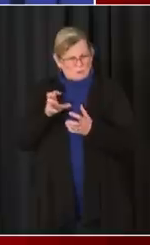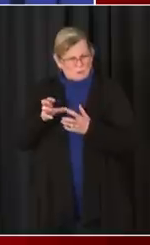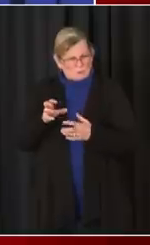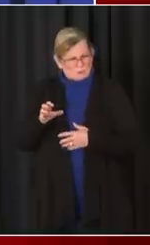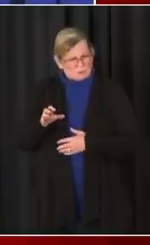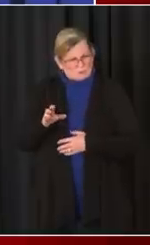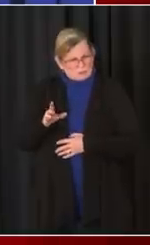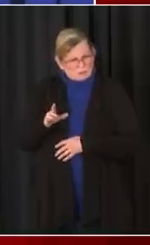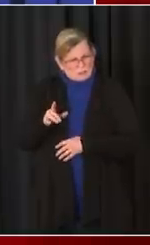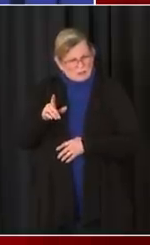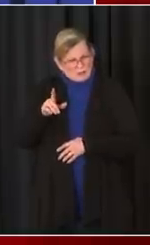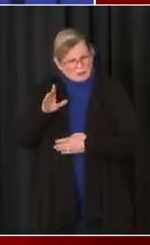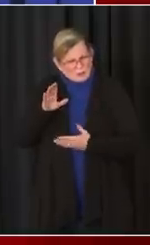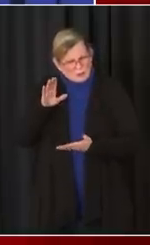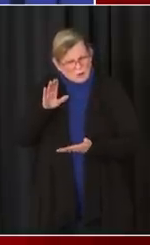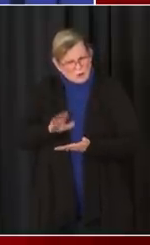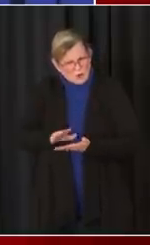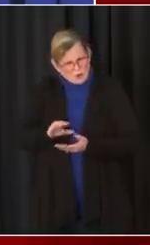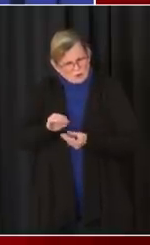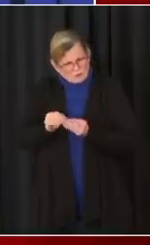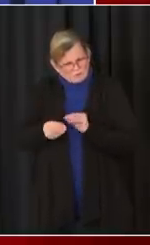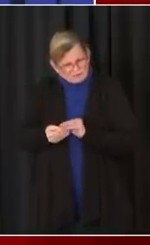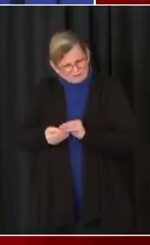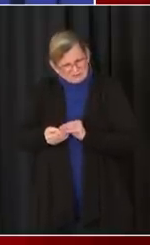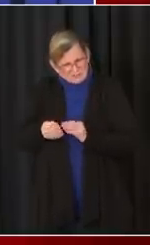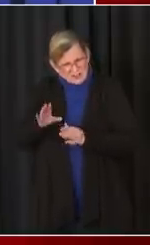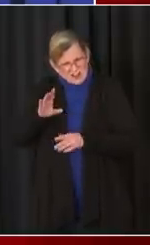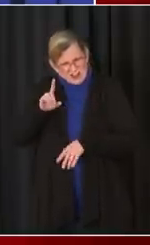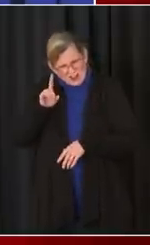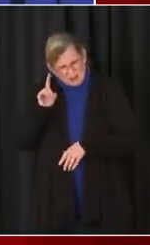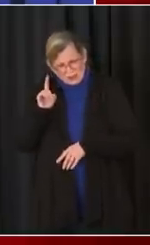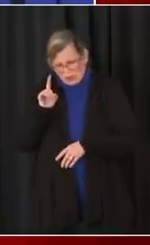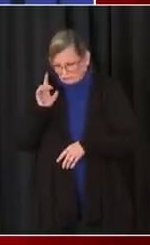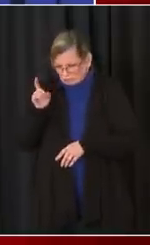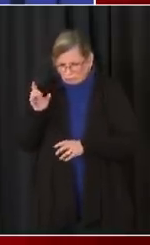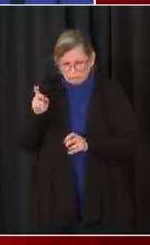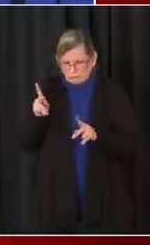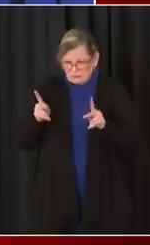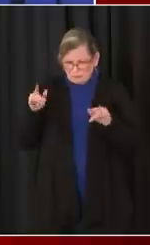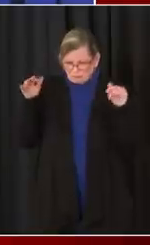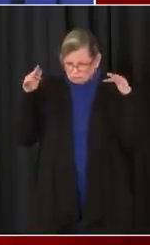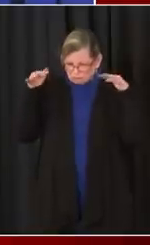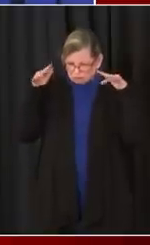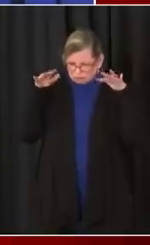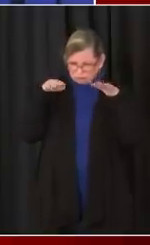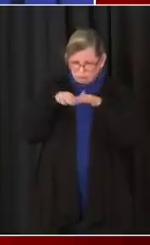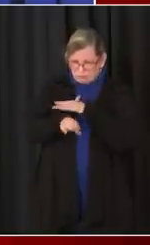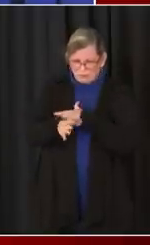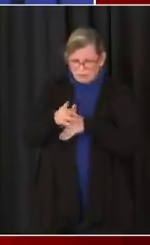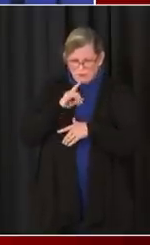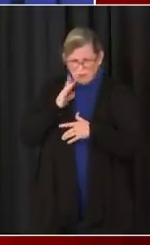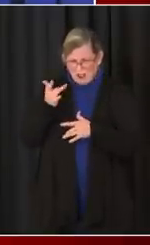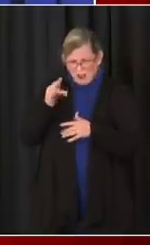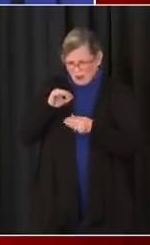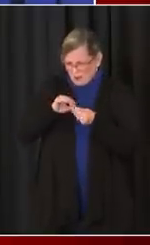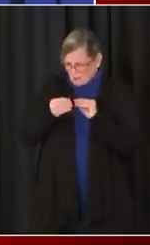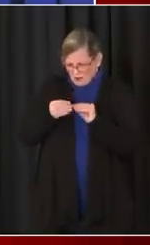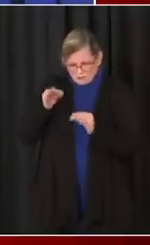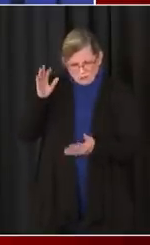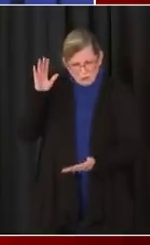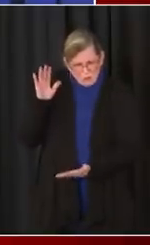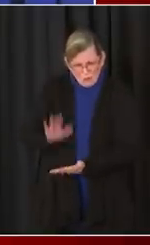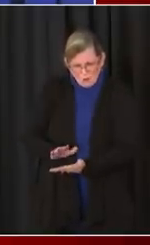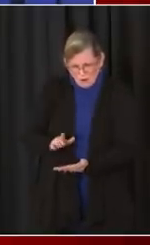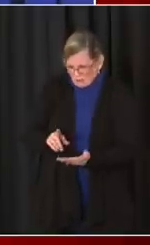just the low numbers of arrests that were made. There's videos of hundreds of people coming into the Capitol. Can you explain a little bit why those numbers are so low?